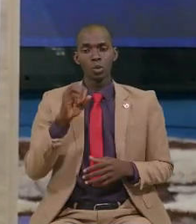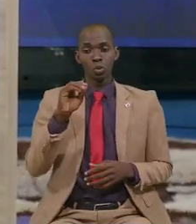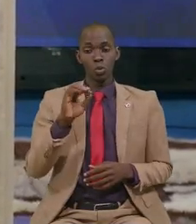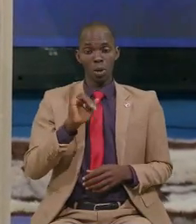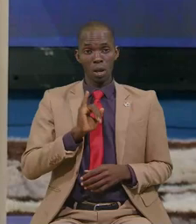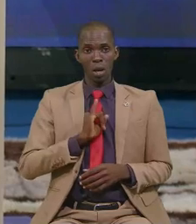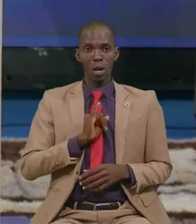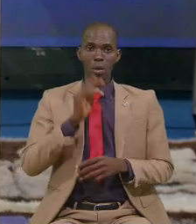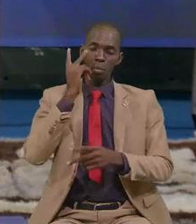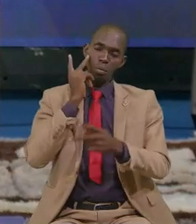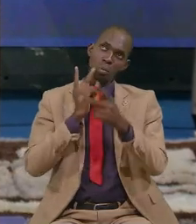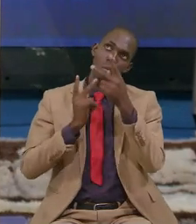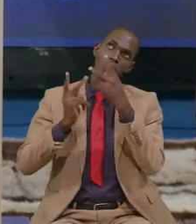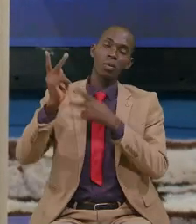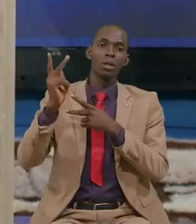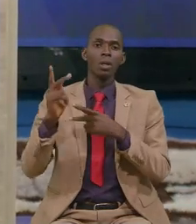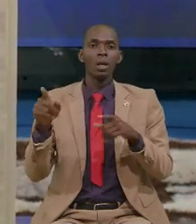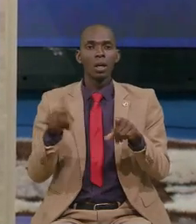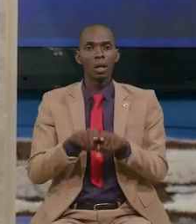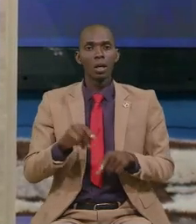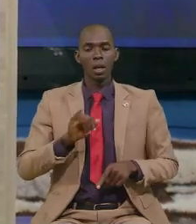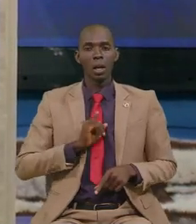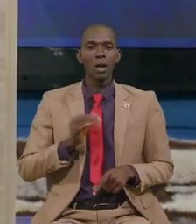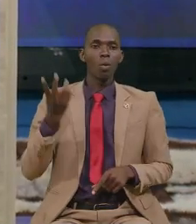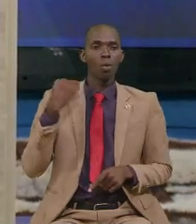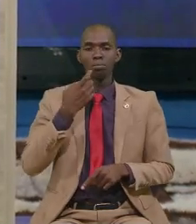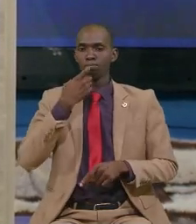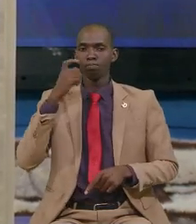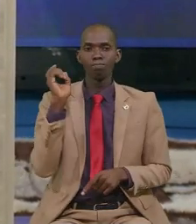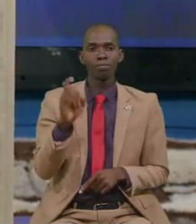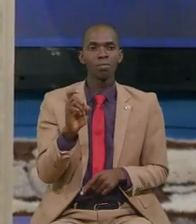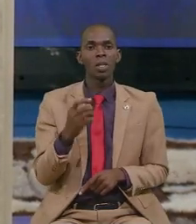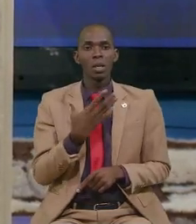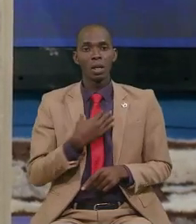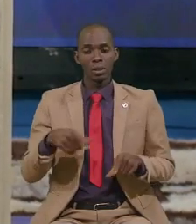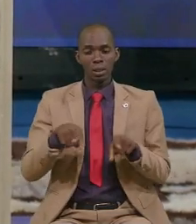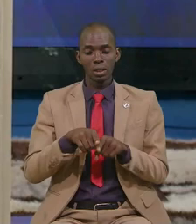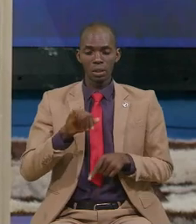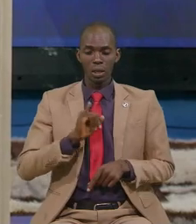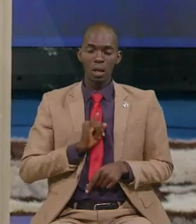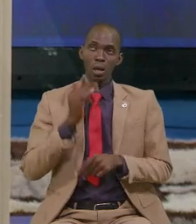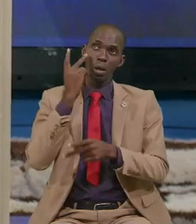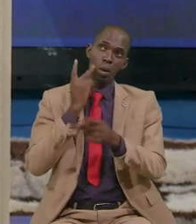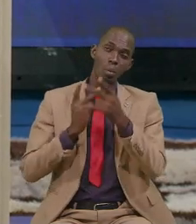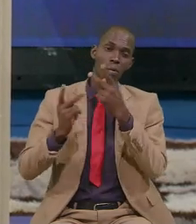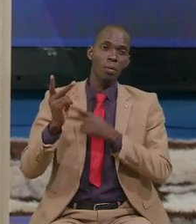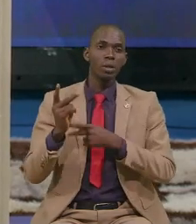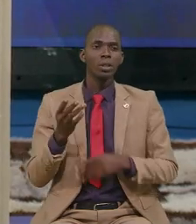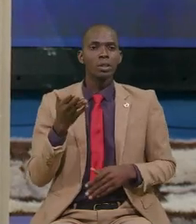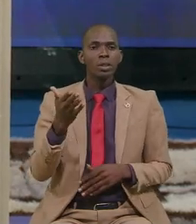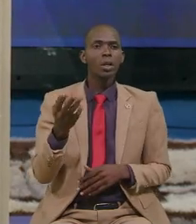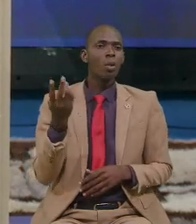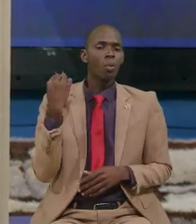prophesied as I was commanded, and as I prophesied, there was a